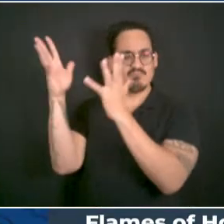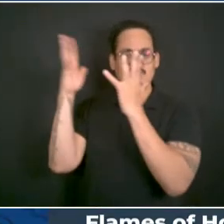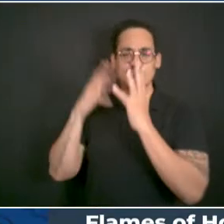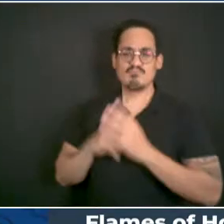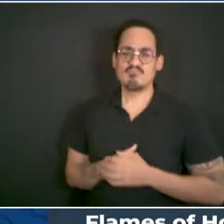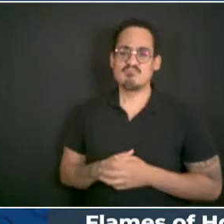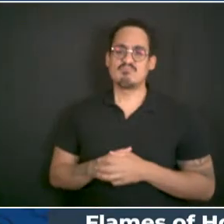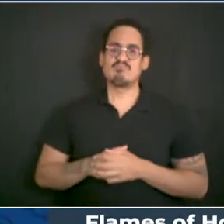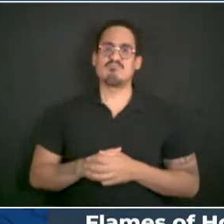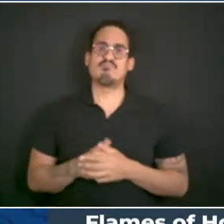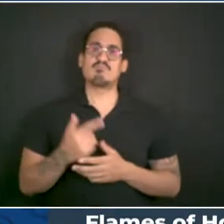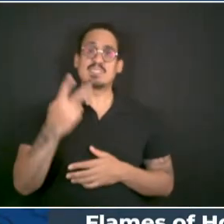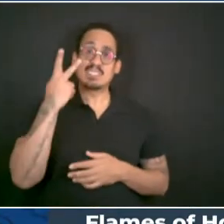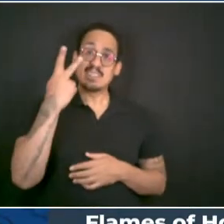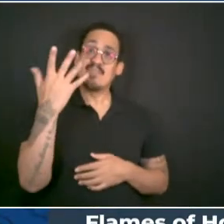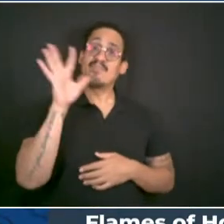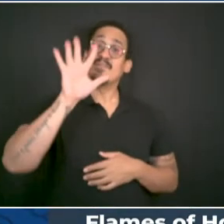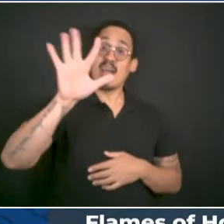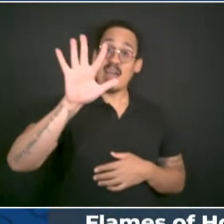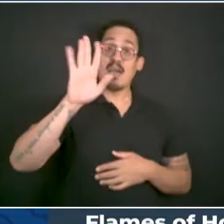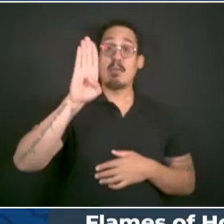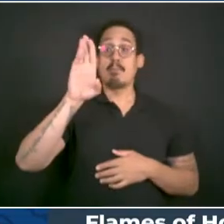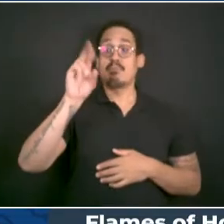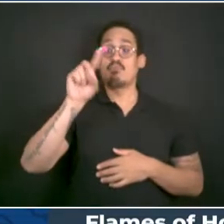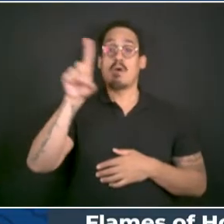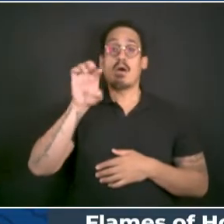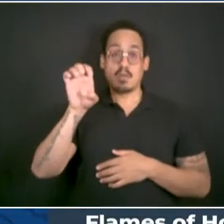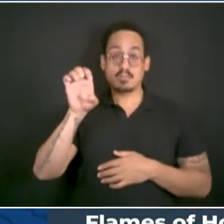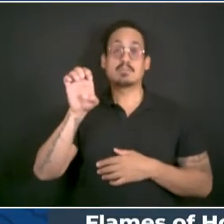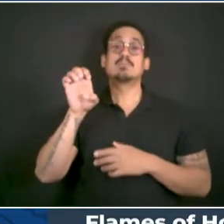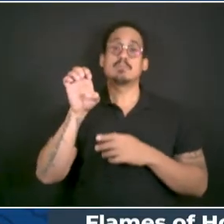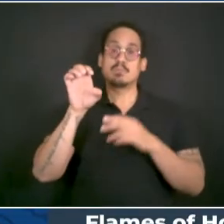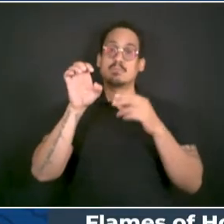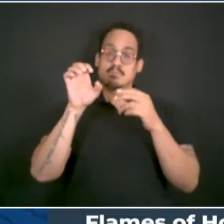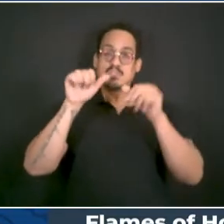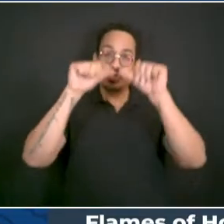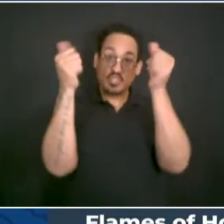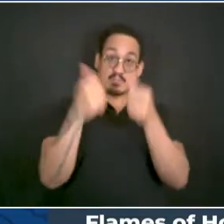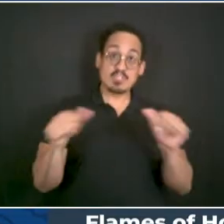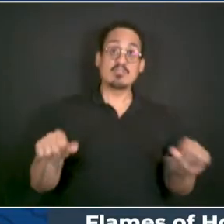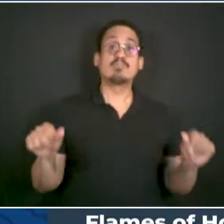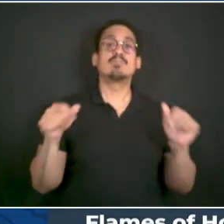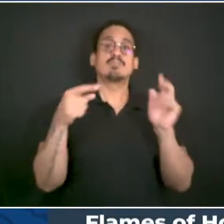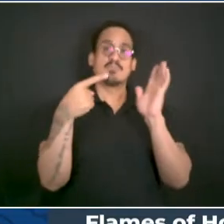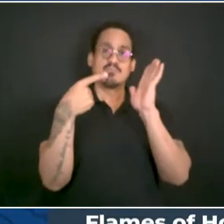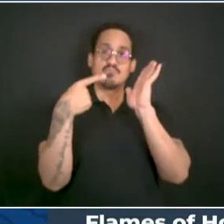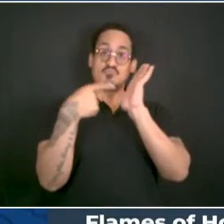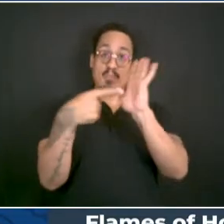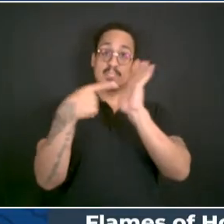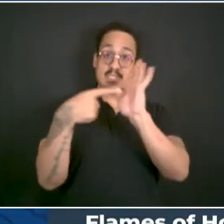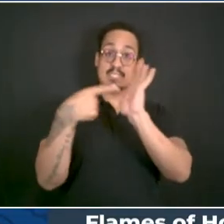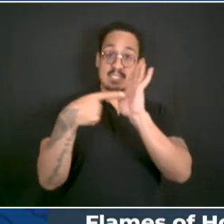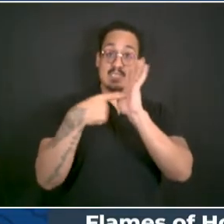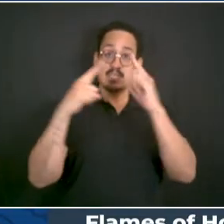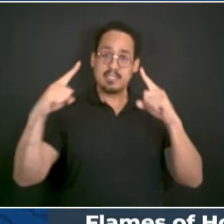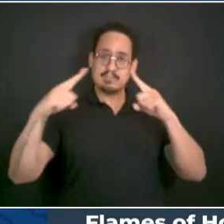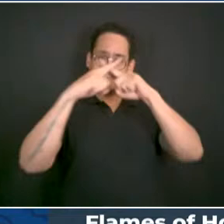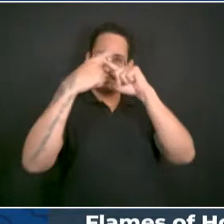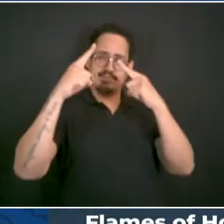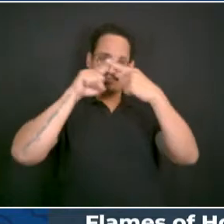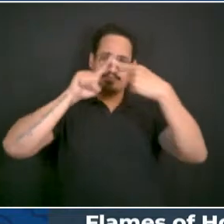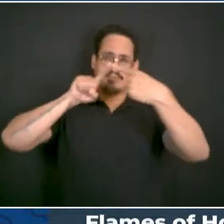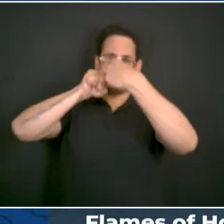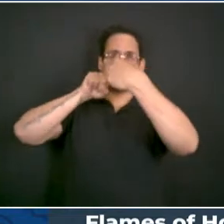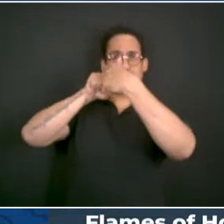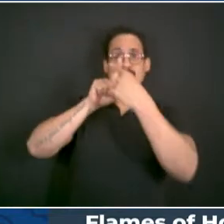bronze sculptures of buglers representing each of the 5 services. It is a 40-foot tall